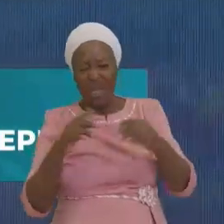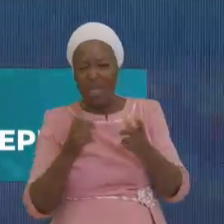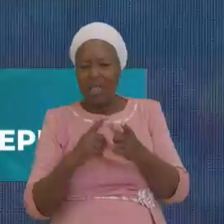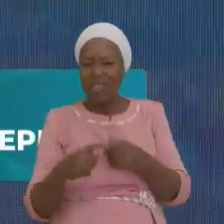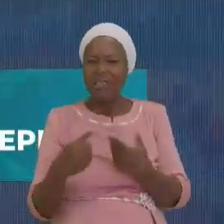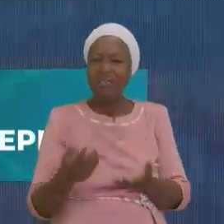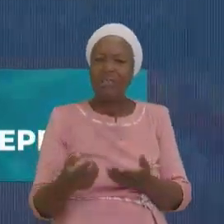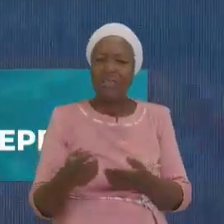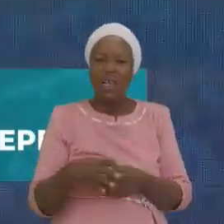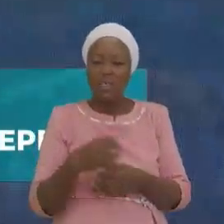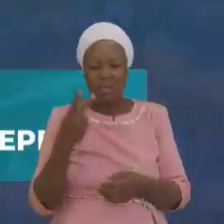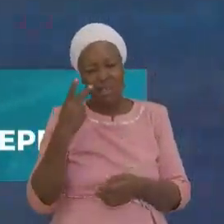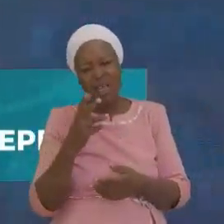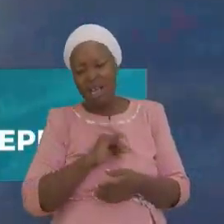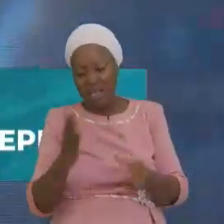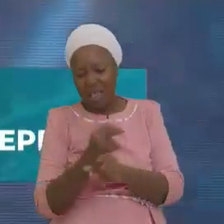I'm in need.